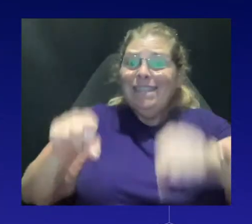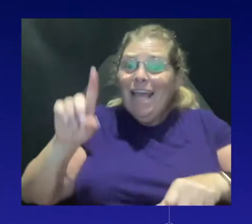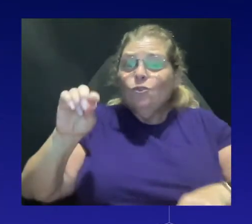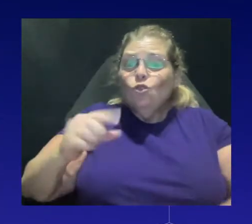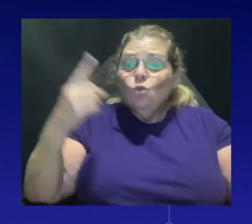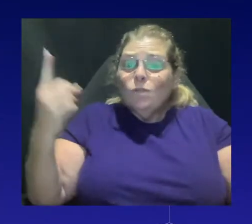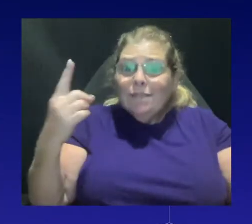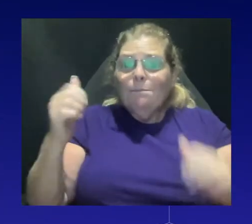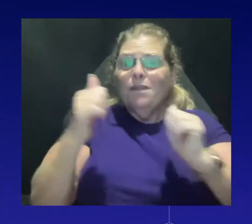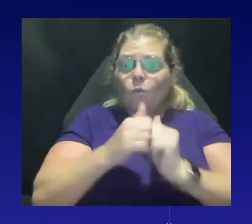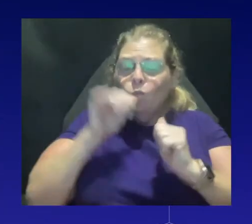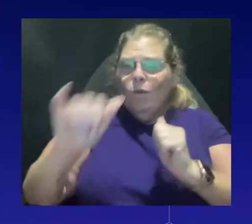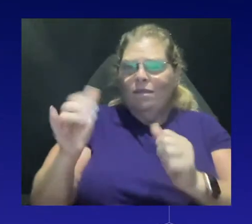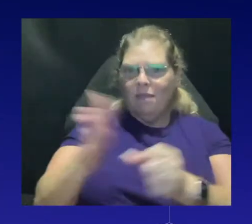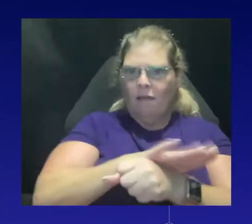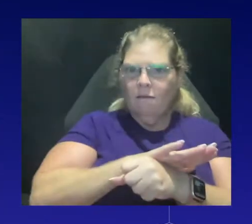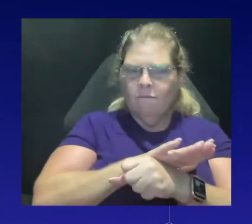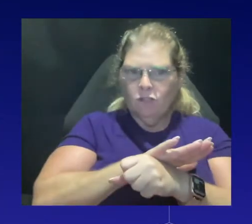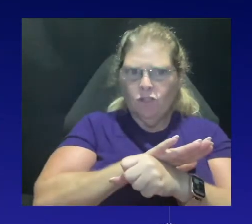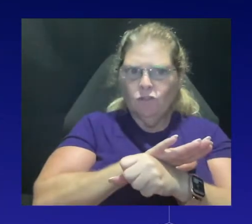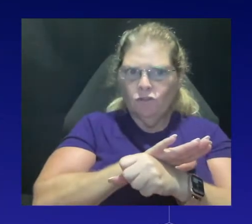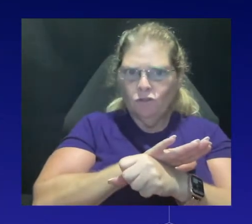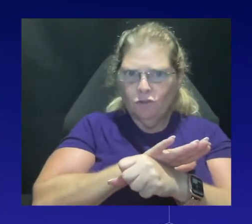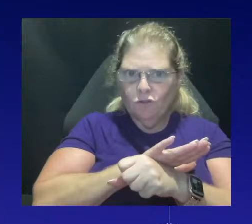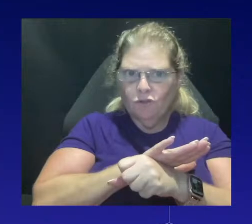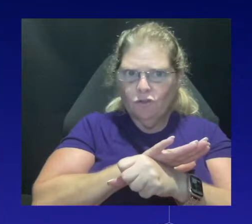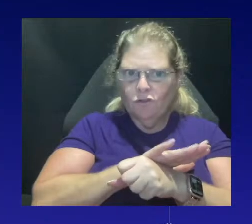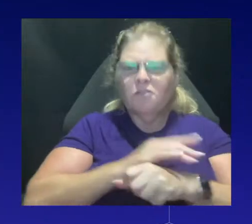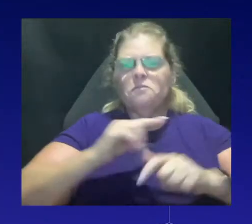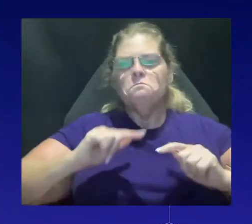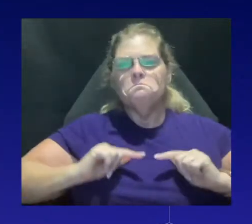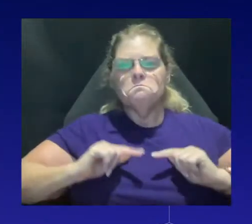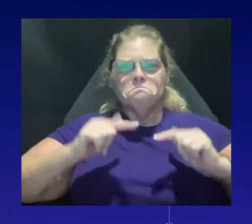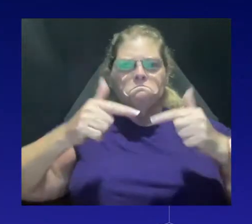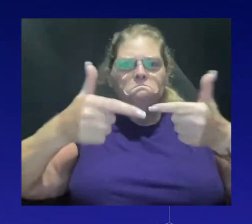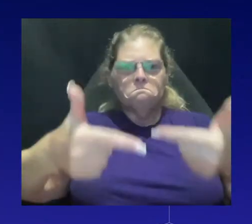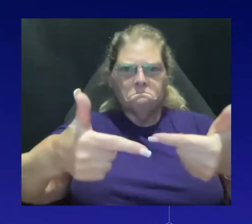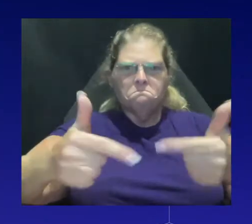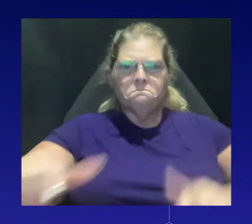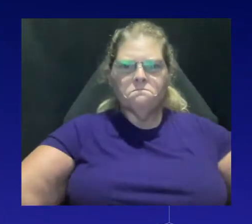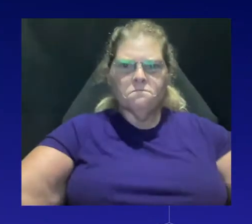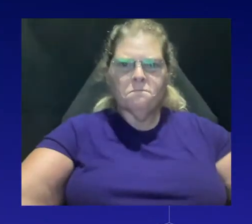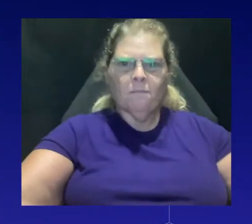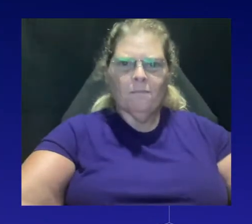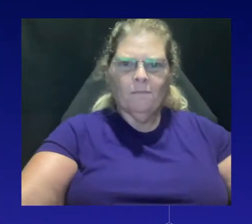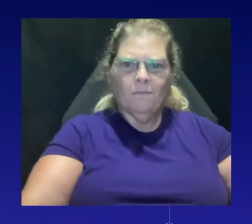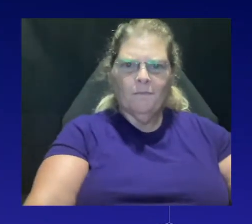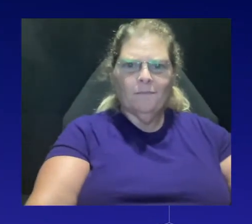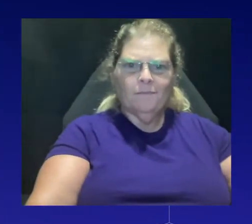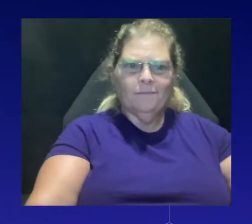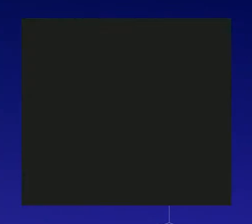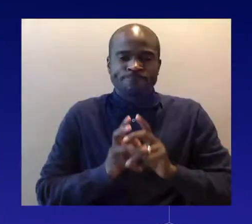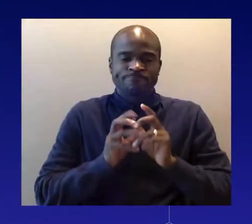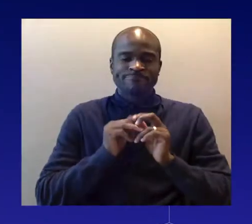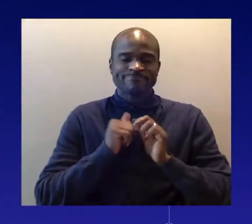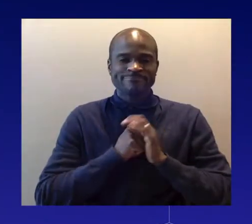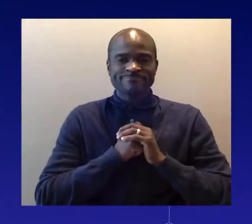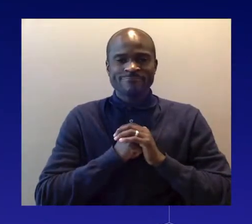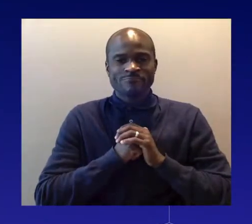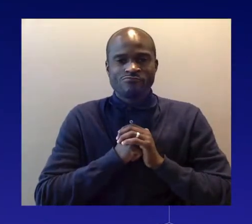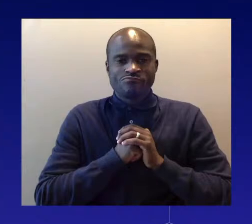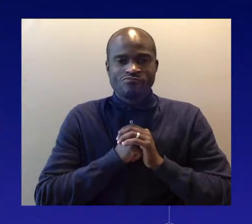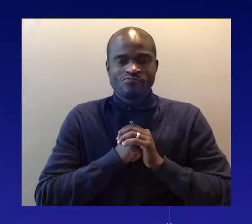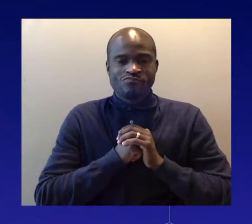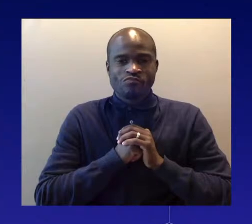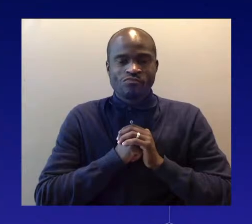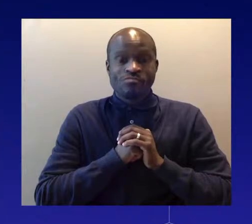coverage, right? And things like first of all, making it easier to enroll in the program, right? If any of you have tried